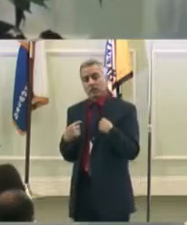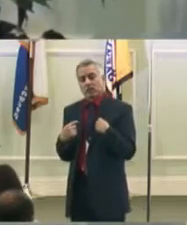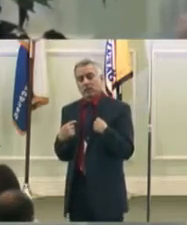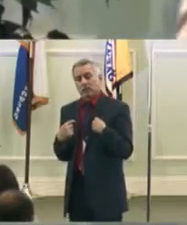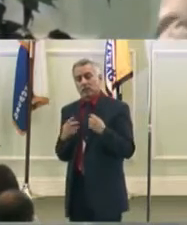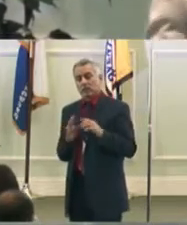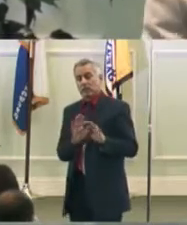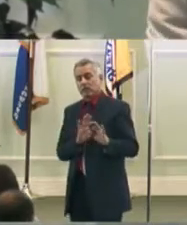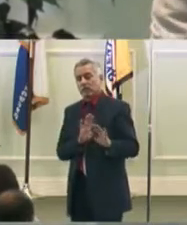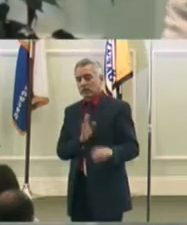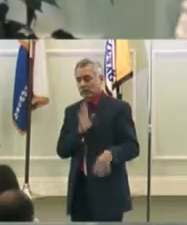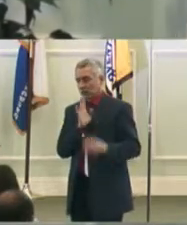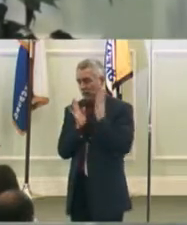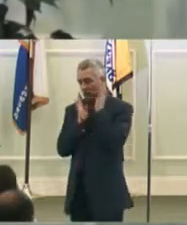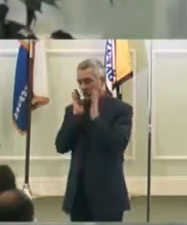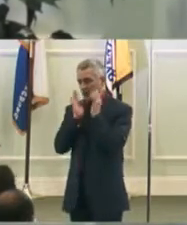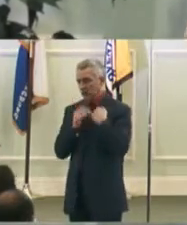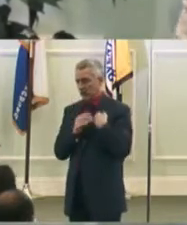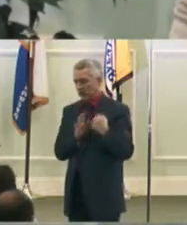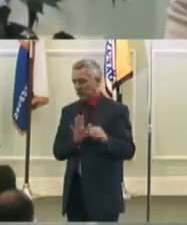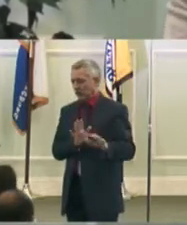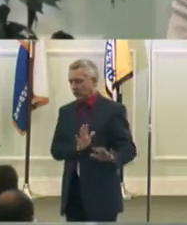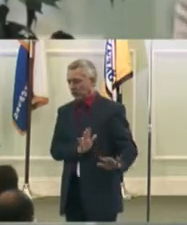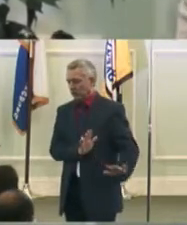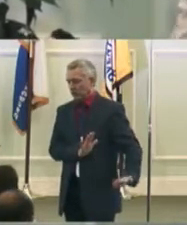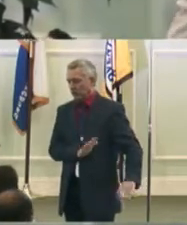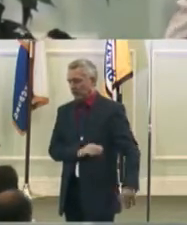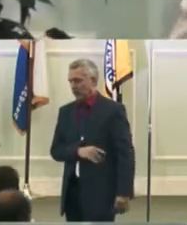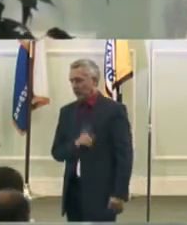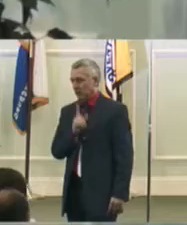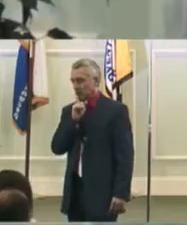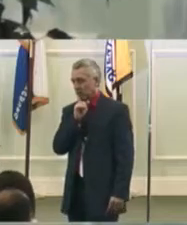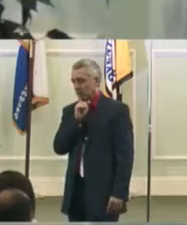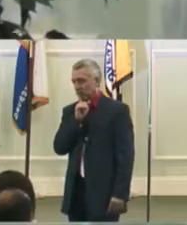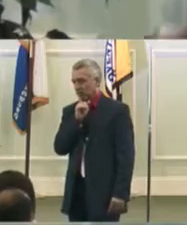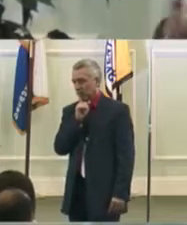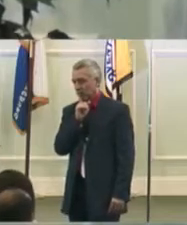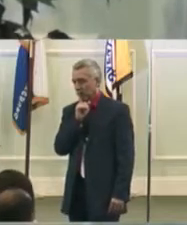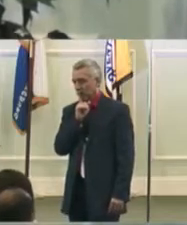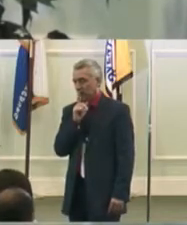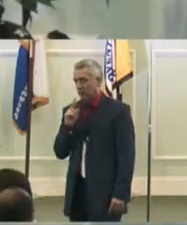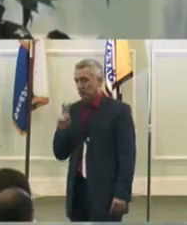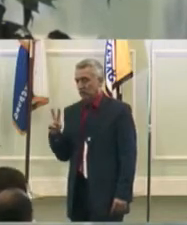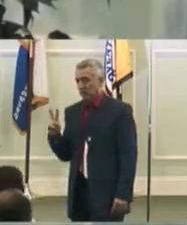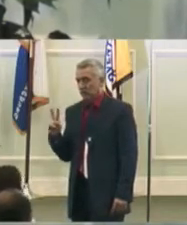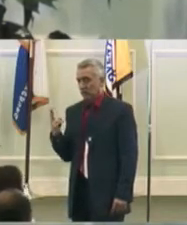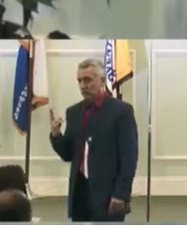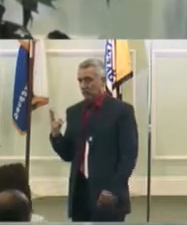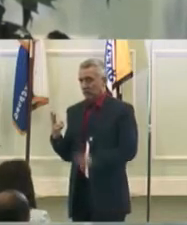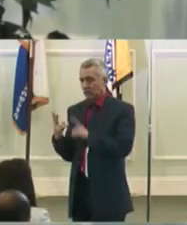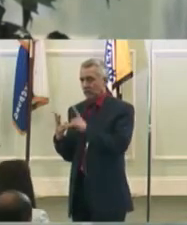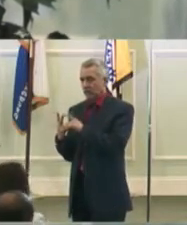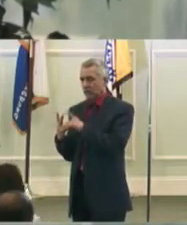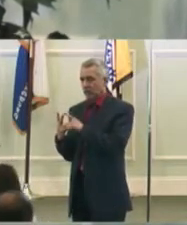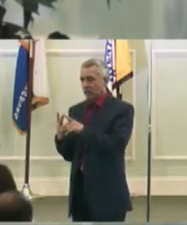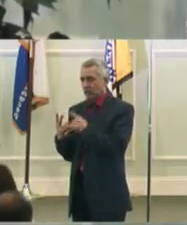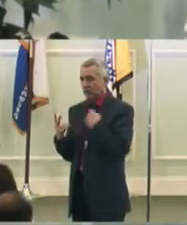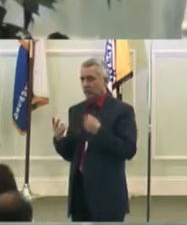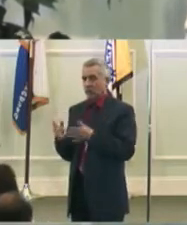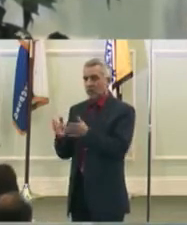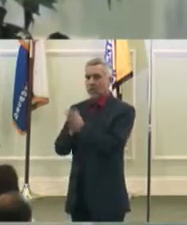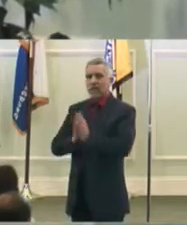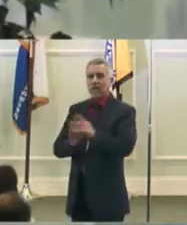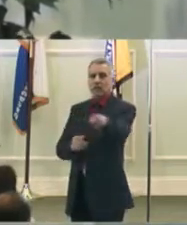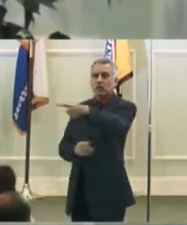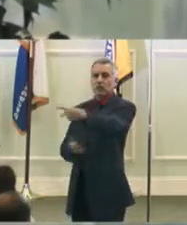that you come up. If, second request, because I'm going to group them all together so nobody has to stand out. If you